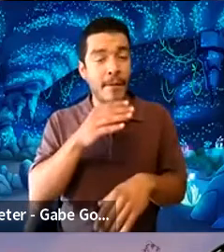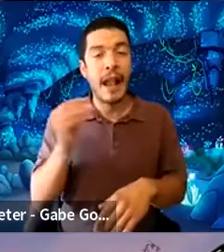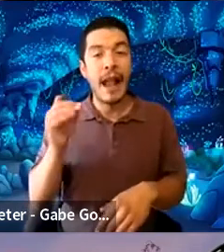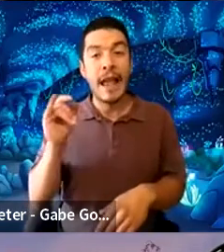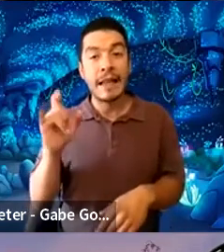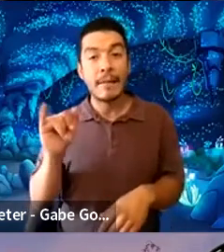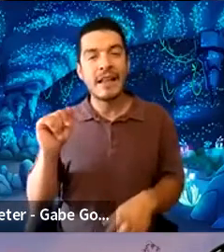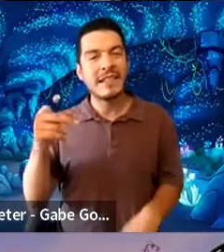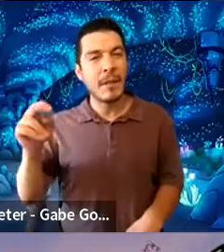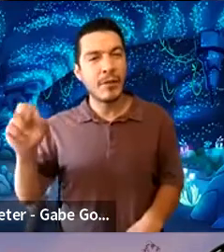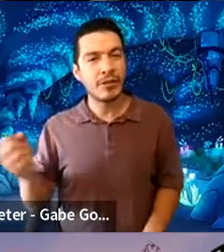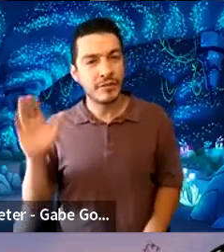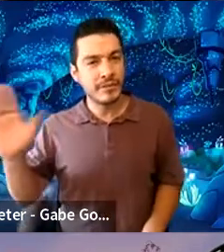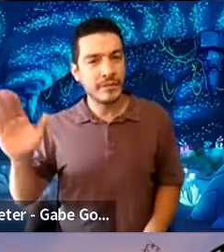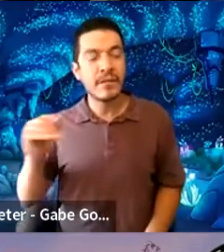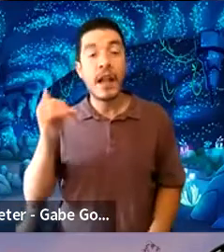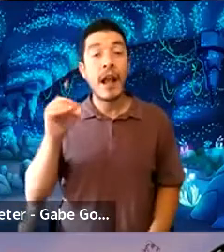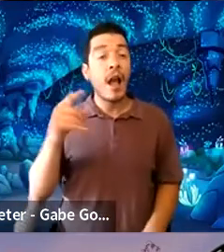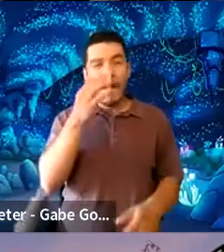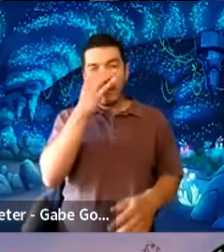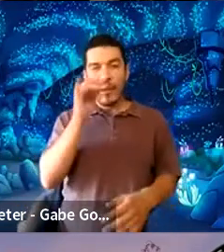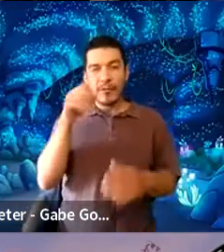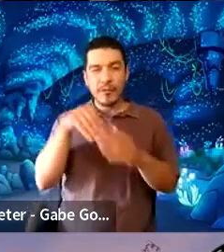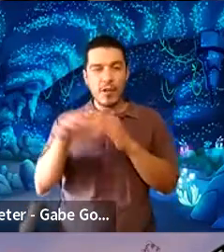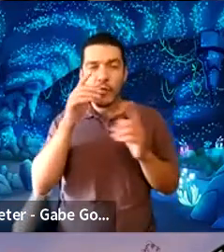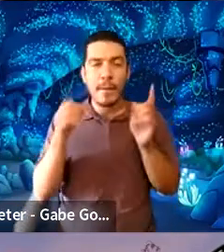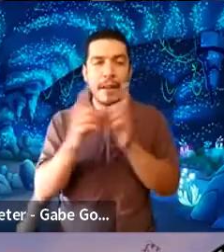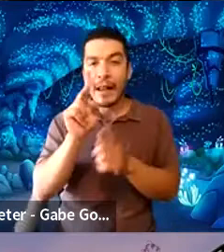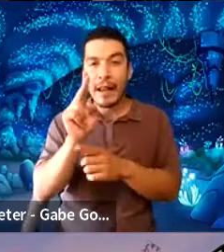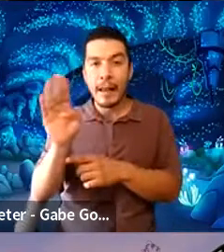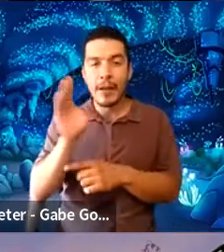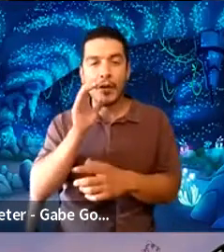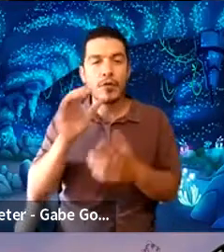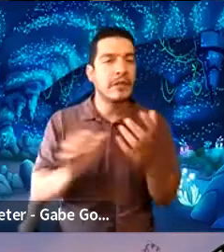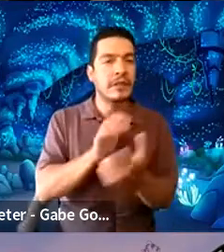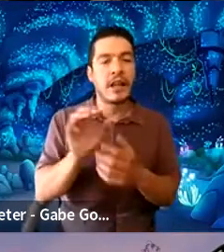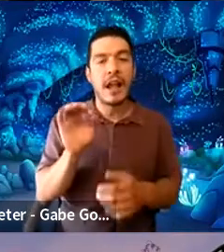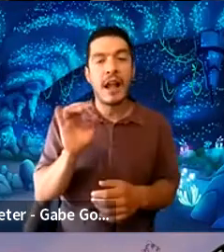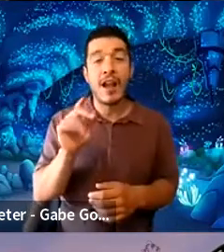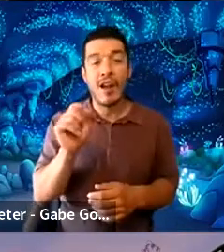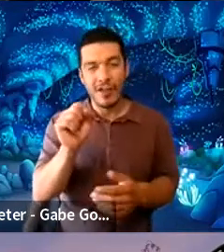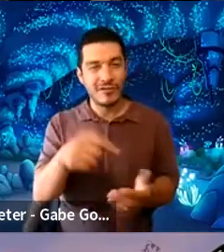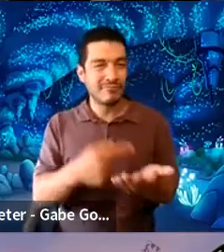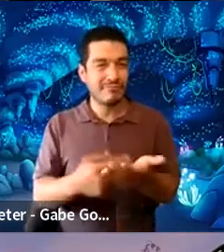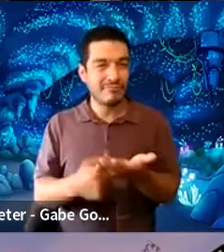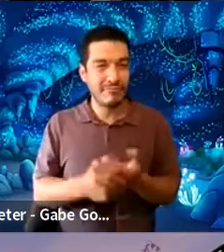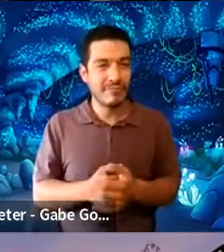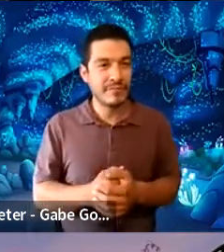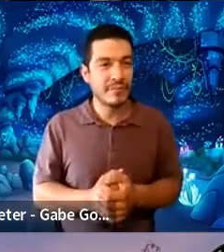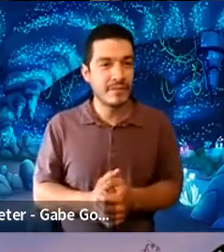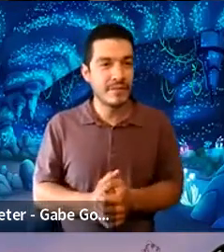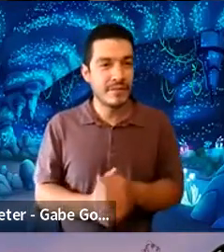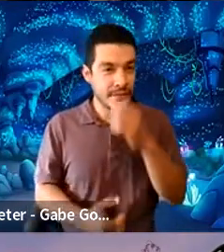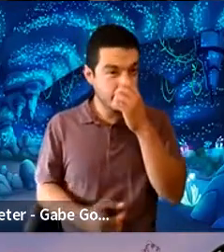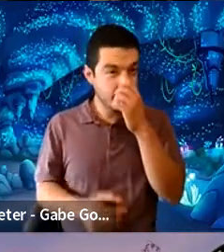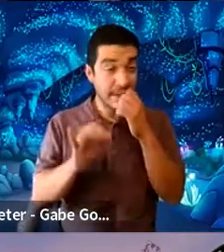is Peppers. And then a couple of episodes in, you'll get to meet KB, who is a mixture of, Erica, you can tell. So we